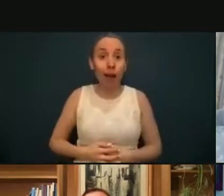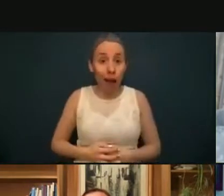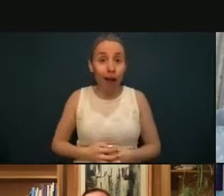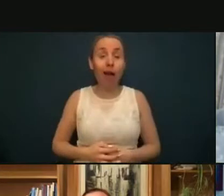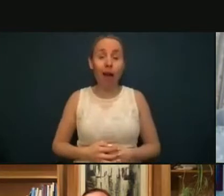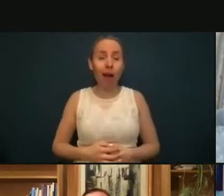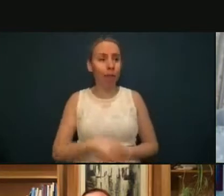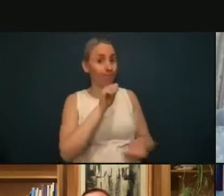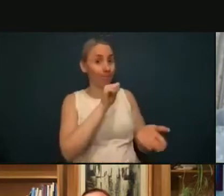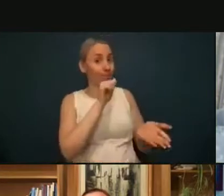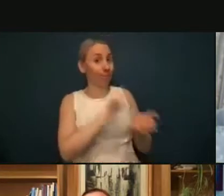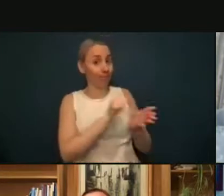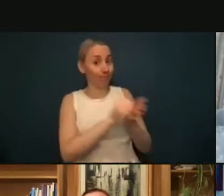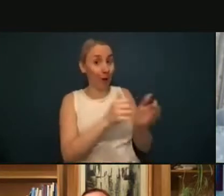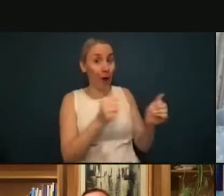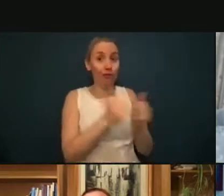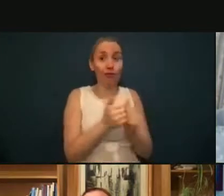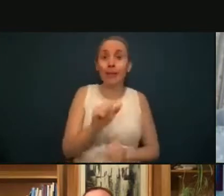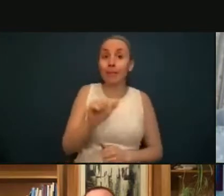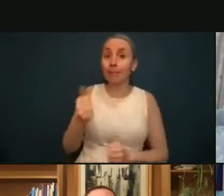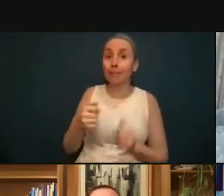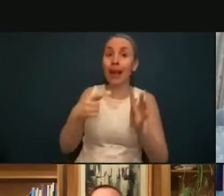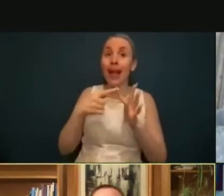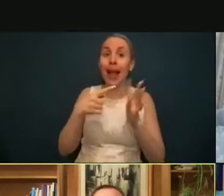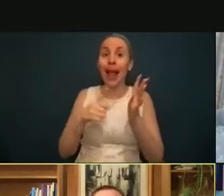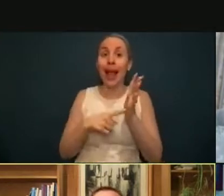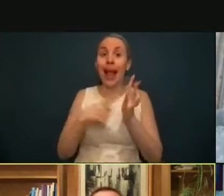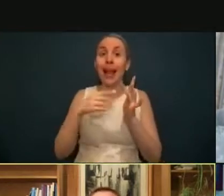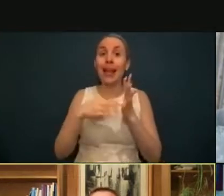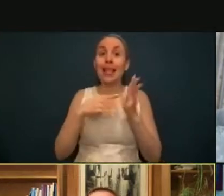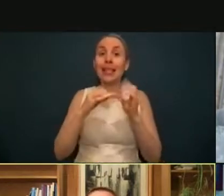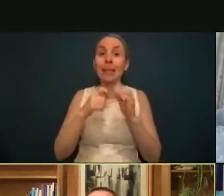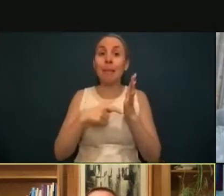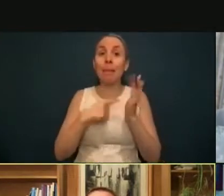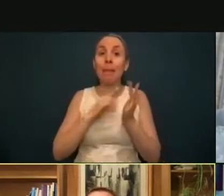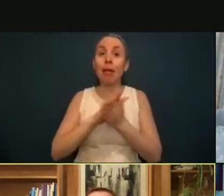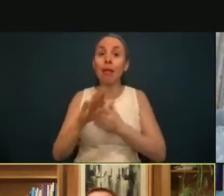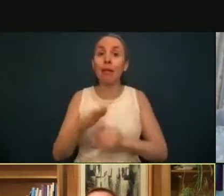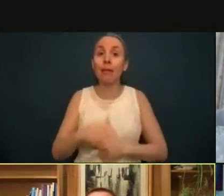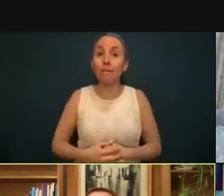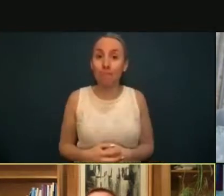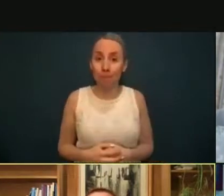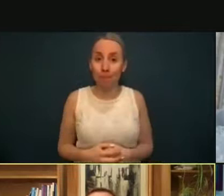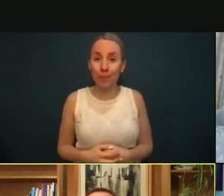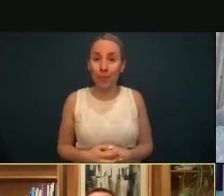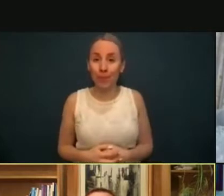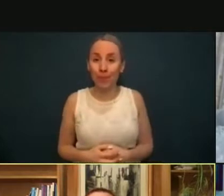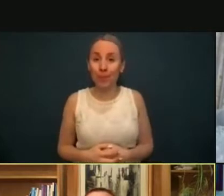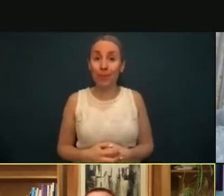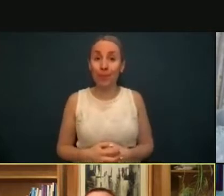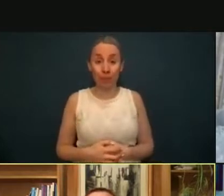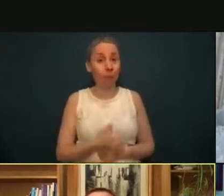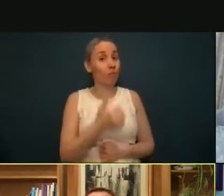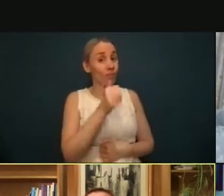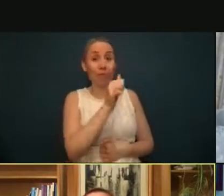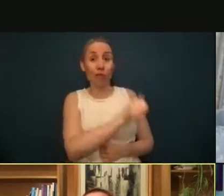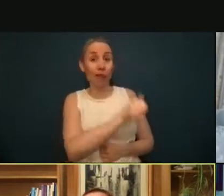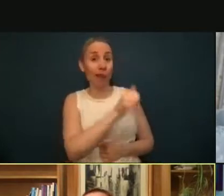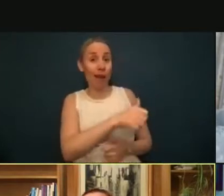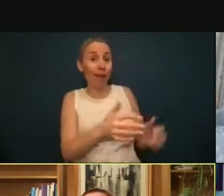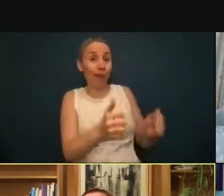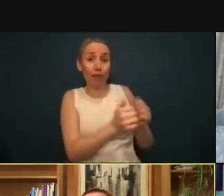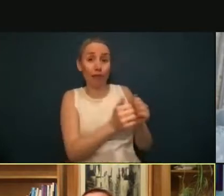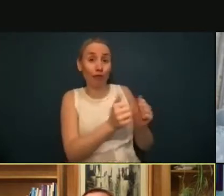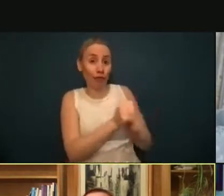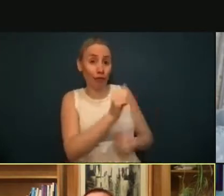more. Elizabeth? Yeah, I mean, that's an extremely valid point. And, you know,